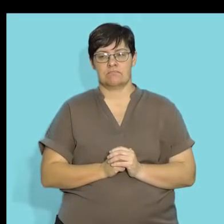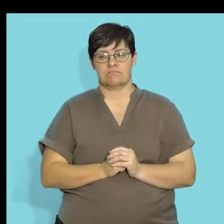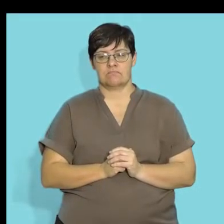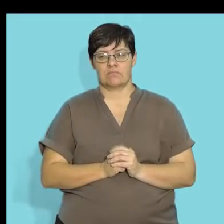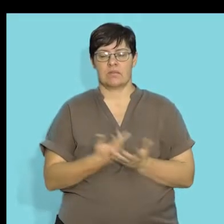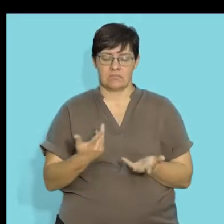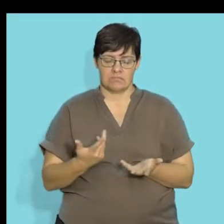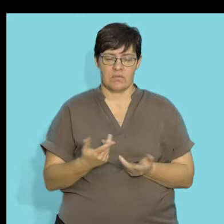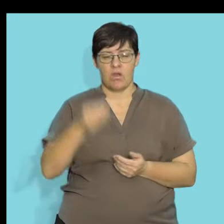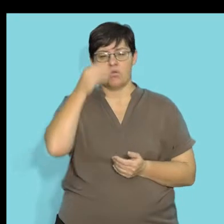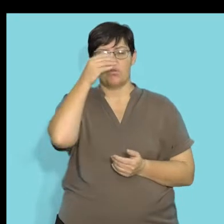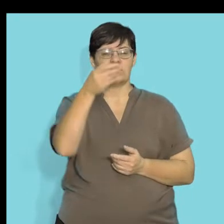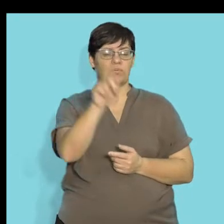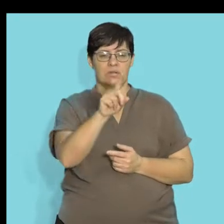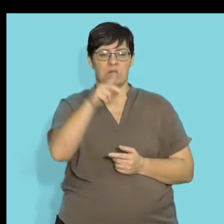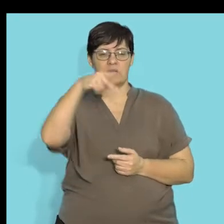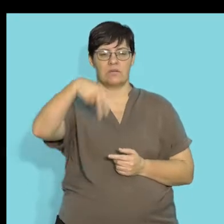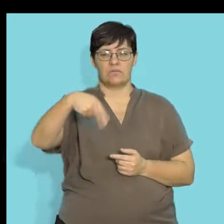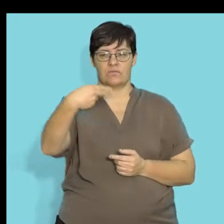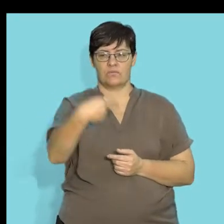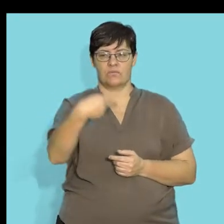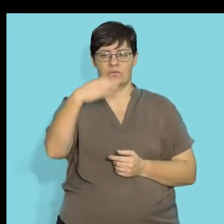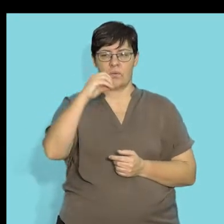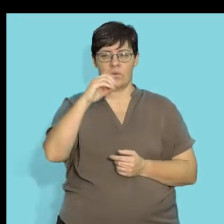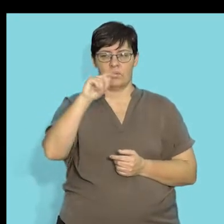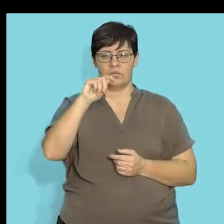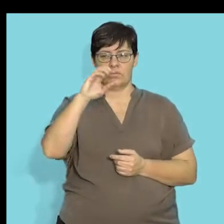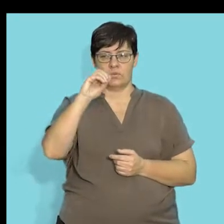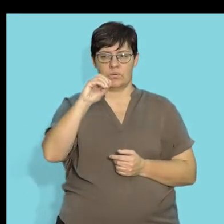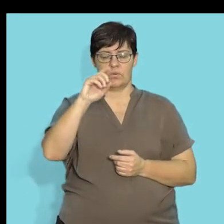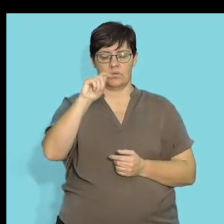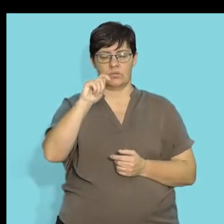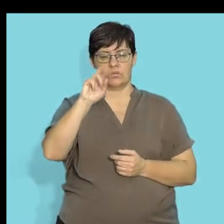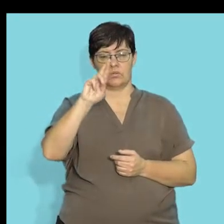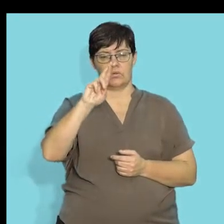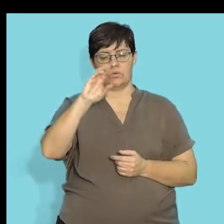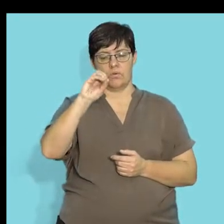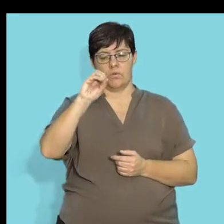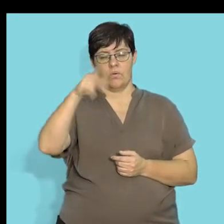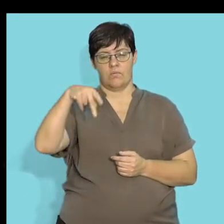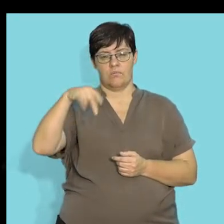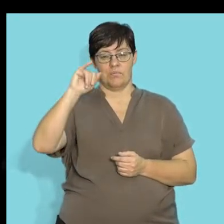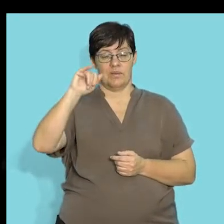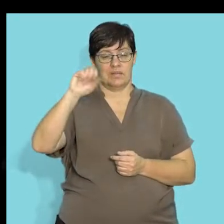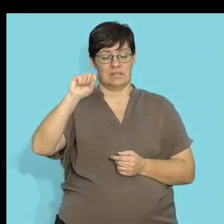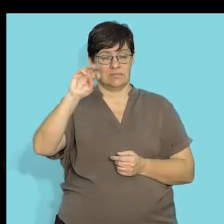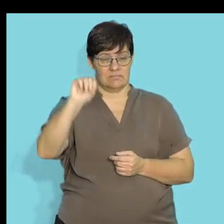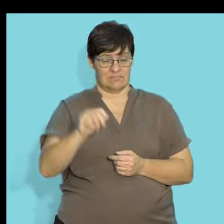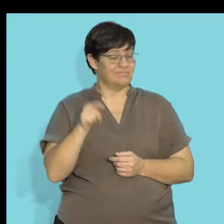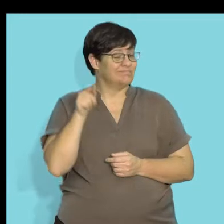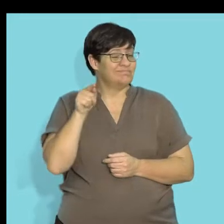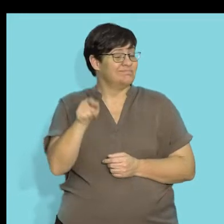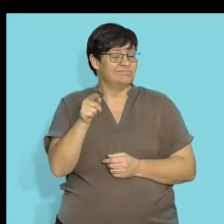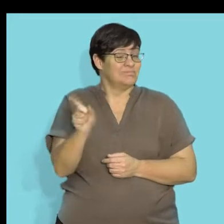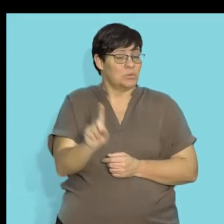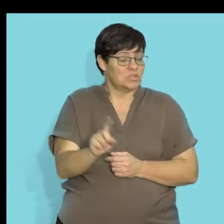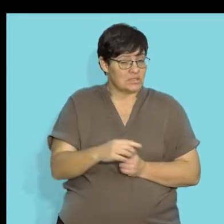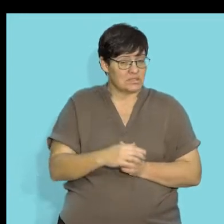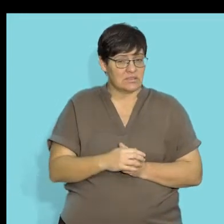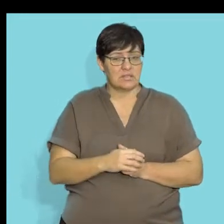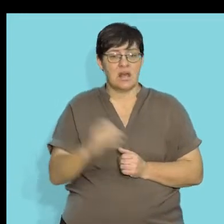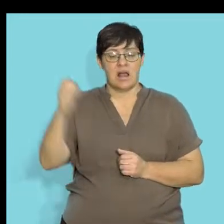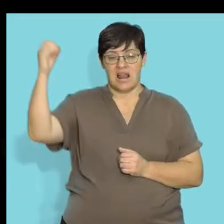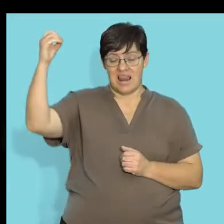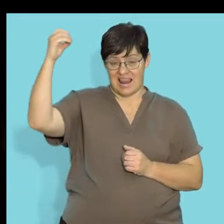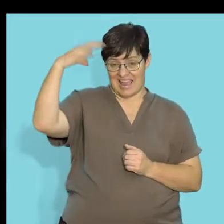Let's talk about the concept of phototropism. The word phototropism essentially is derived from